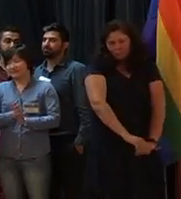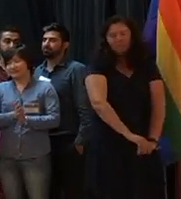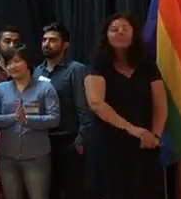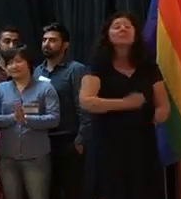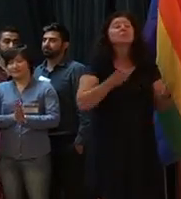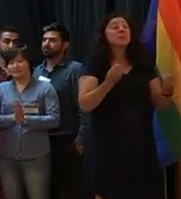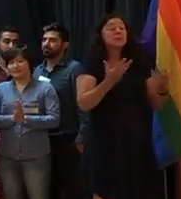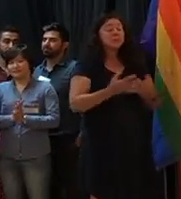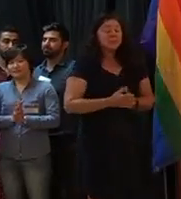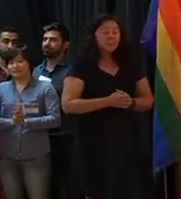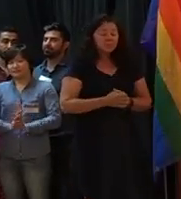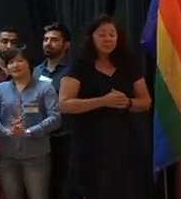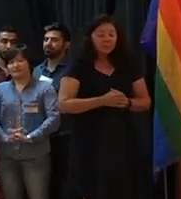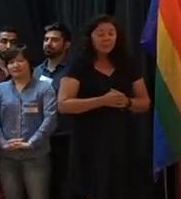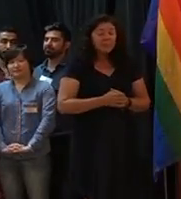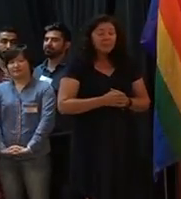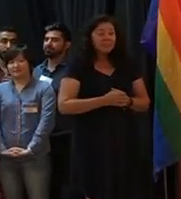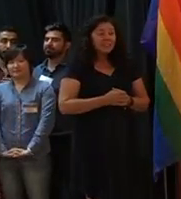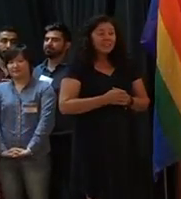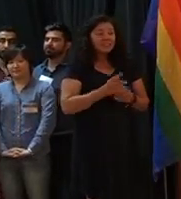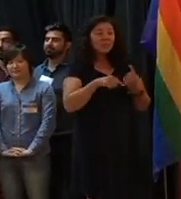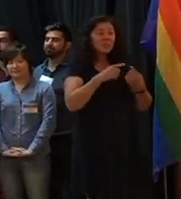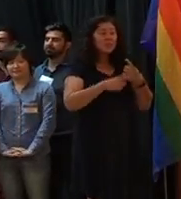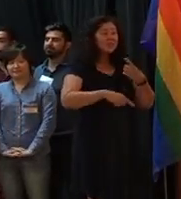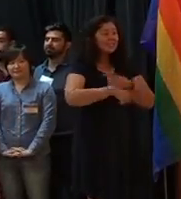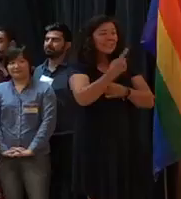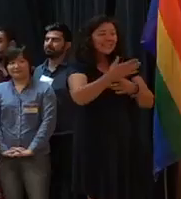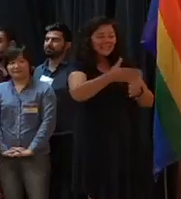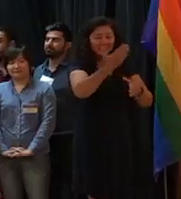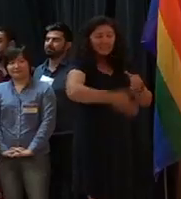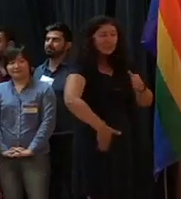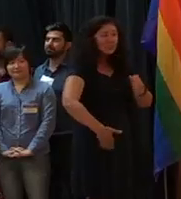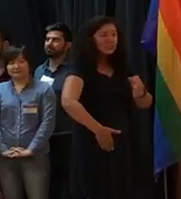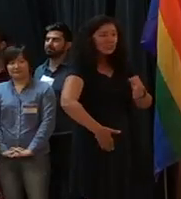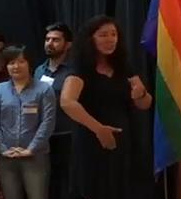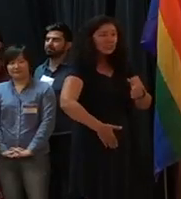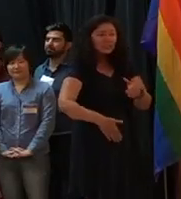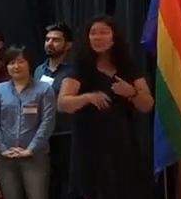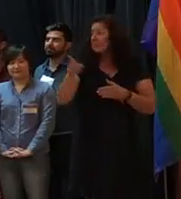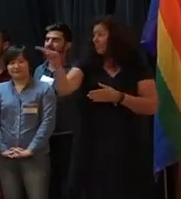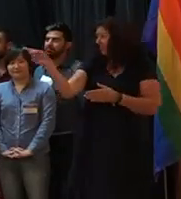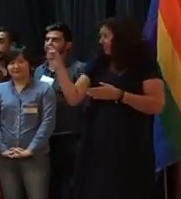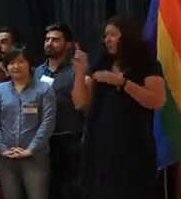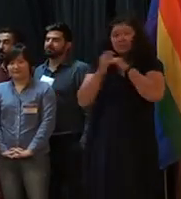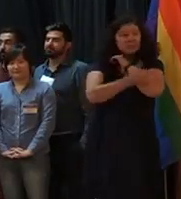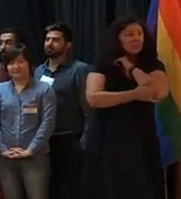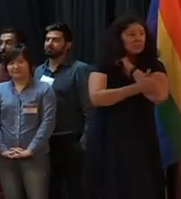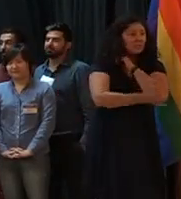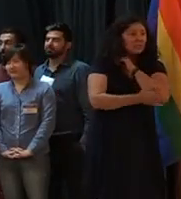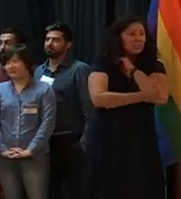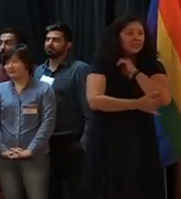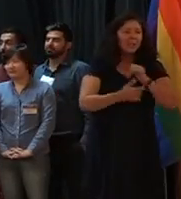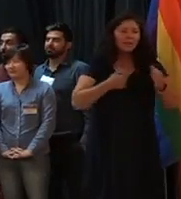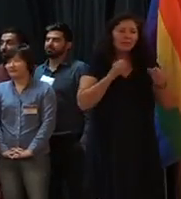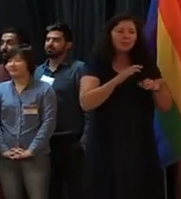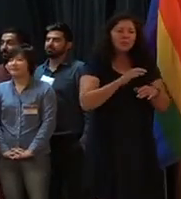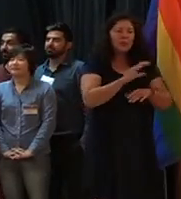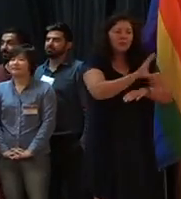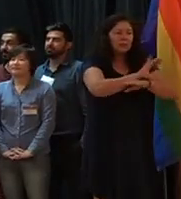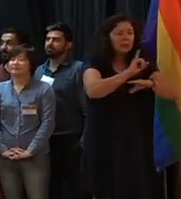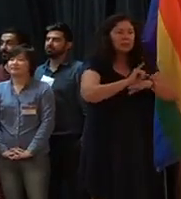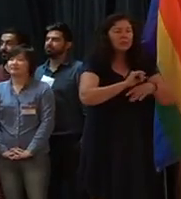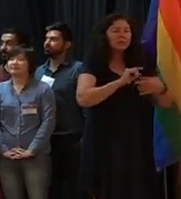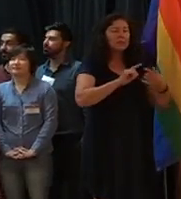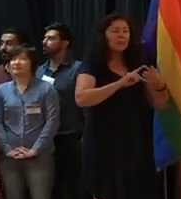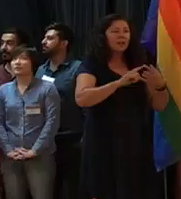So, at the end of the day, these nations from Cabo Verde,